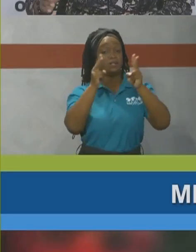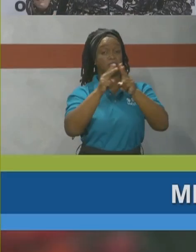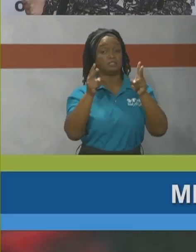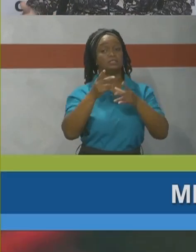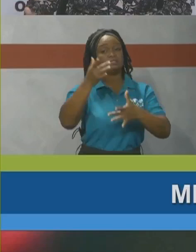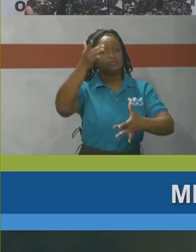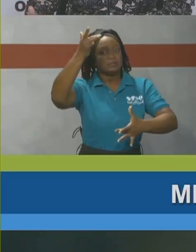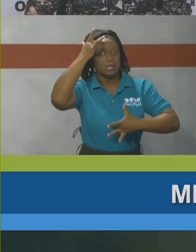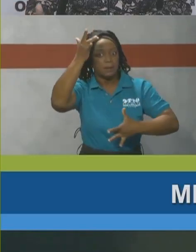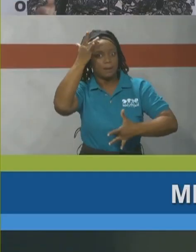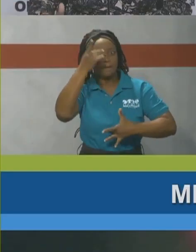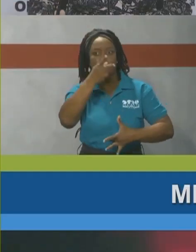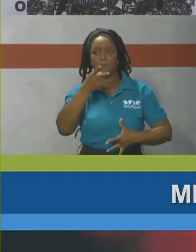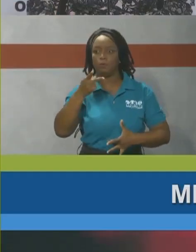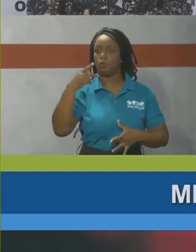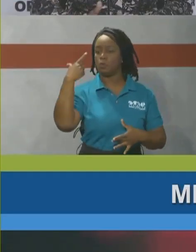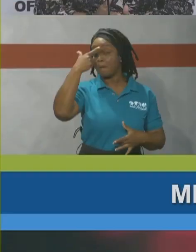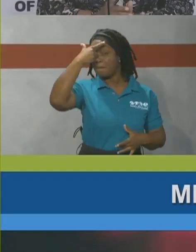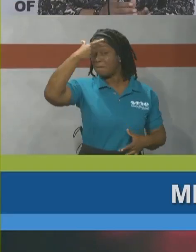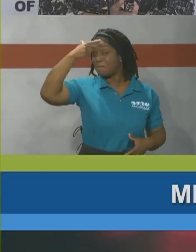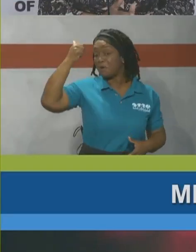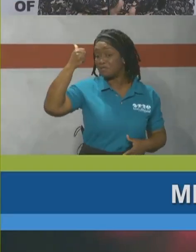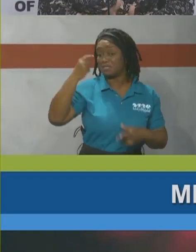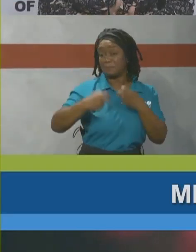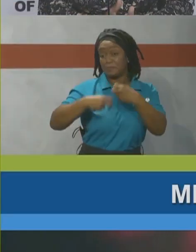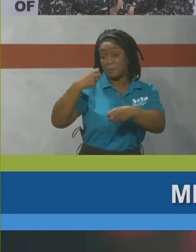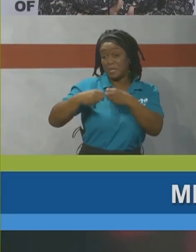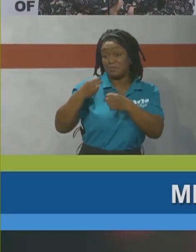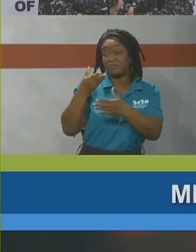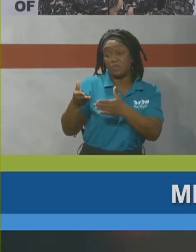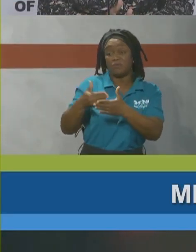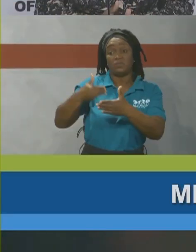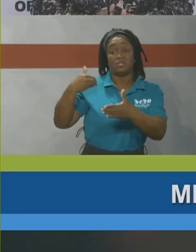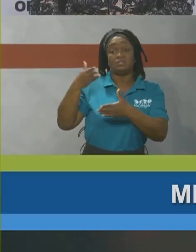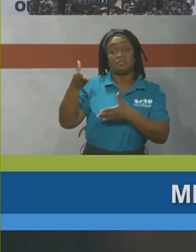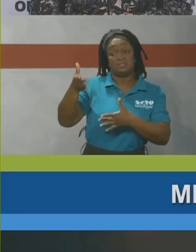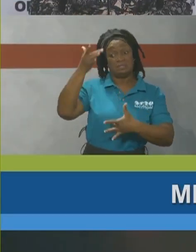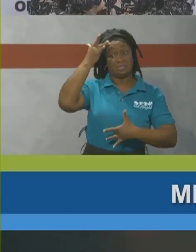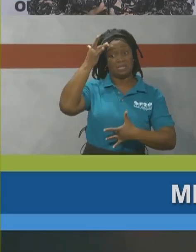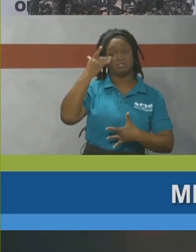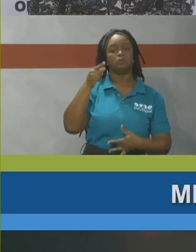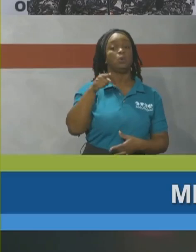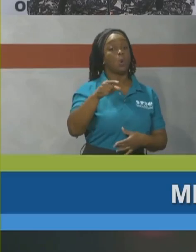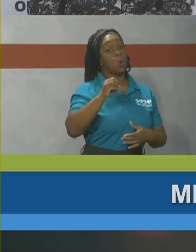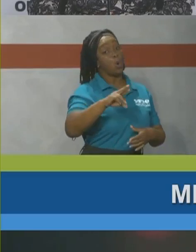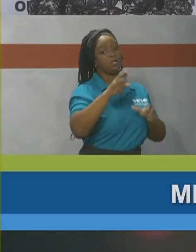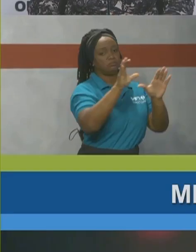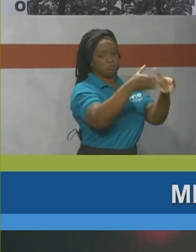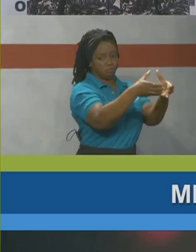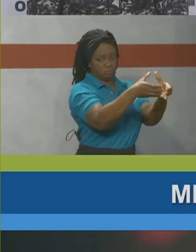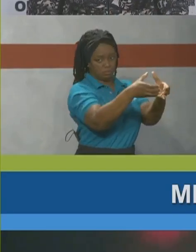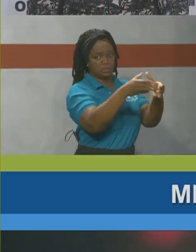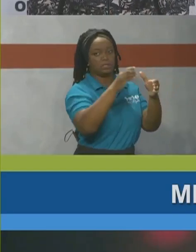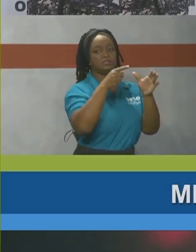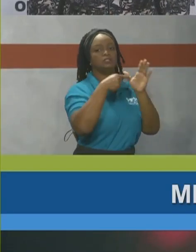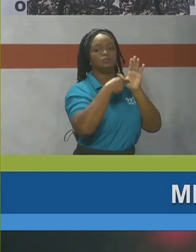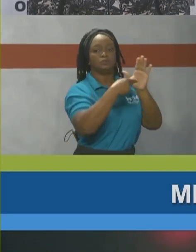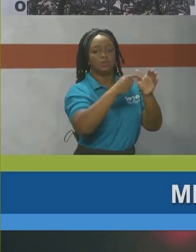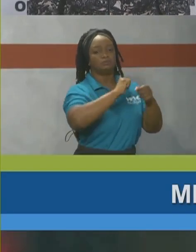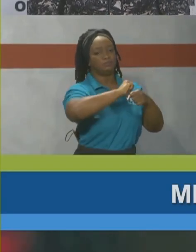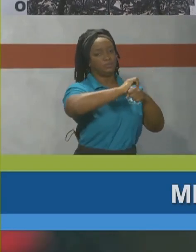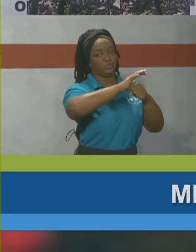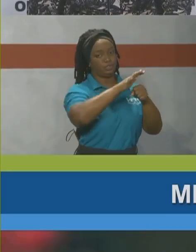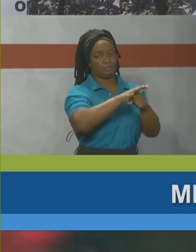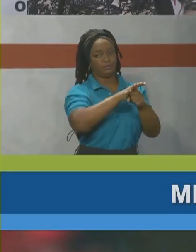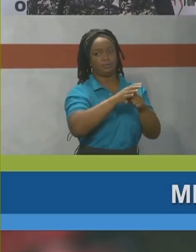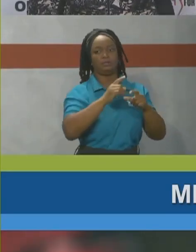because you have chronic conditions, or you're not symptomatic for COVID and you have incidental COVID. All right, next